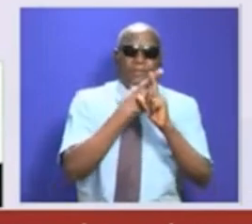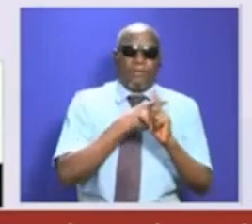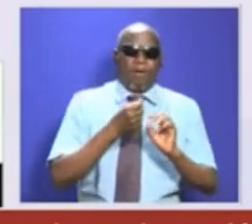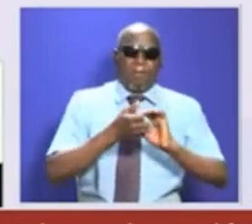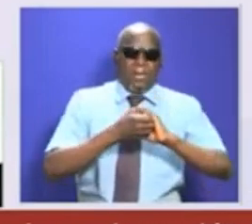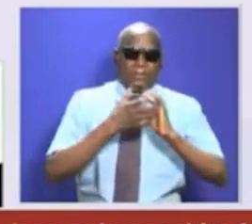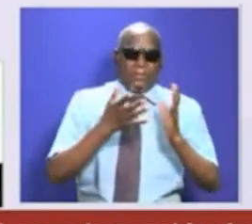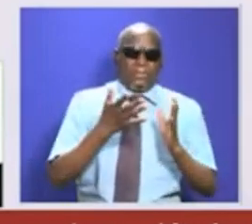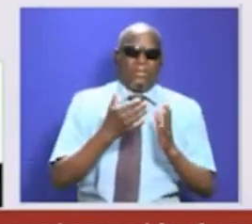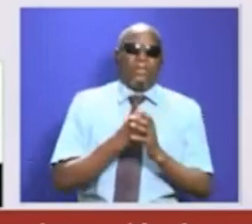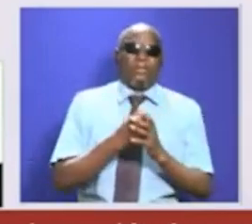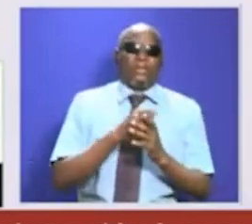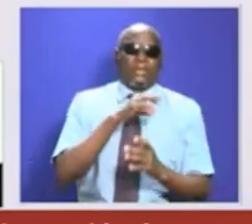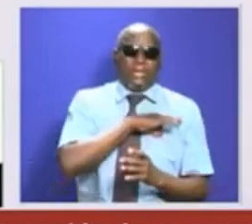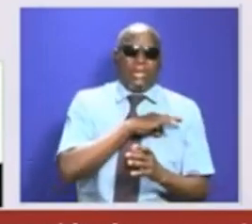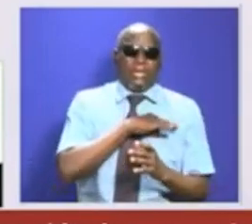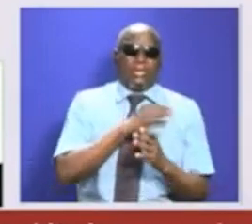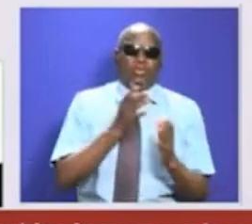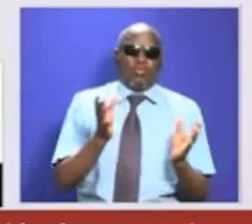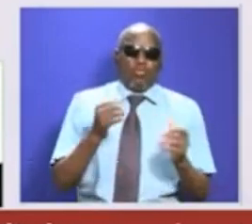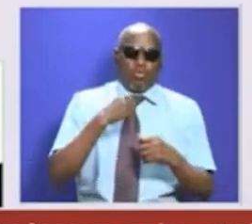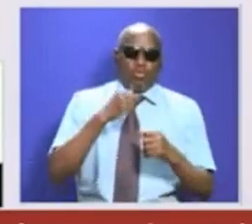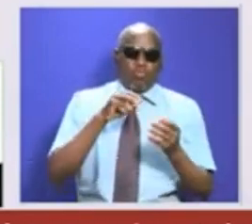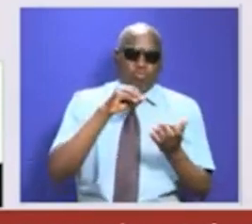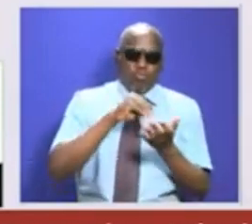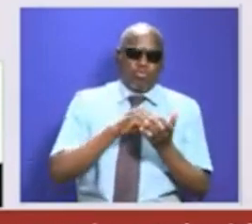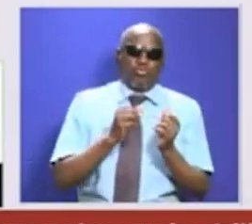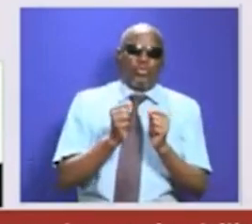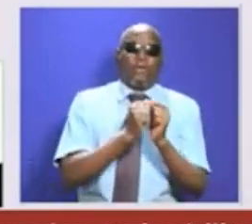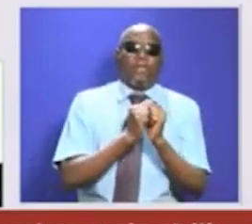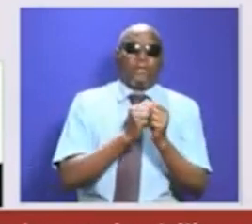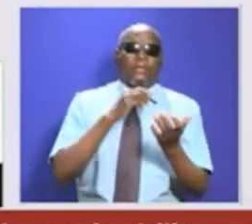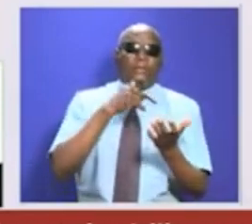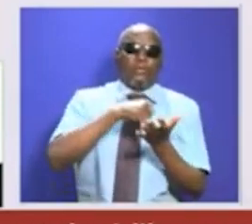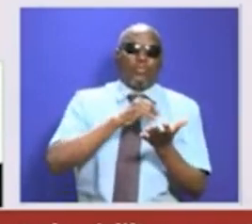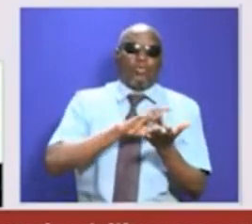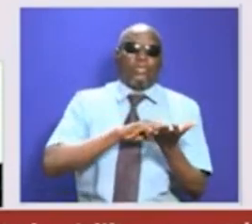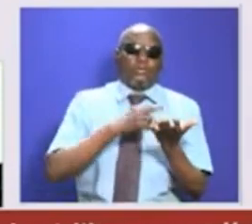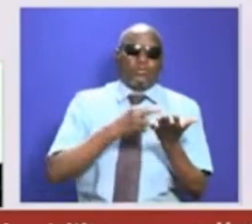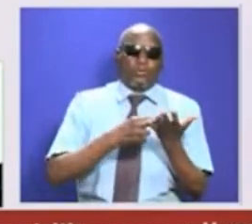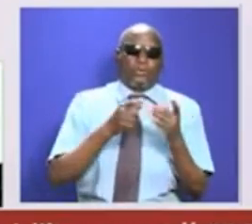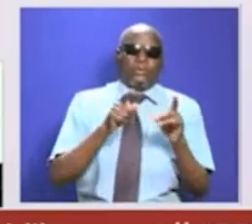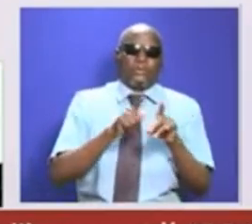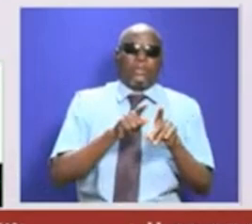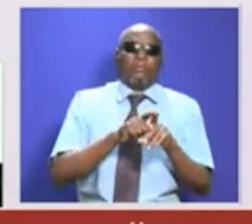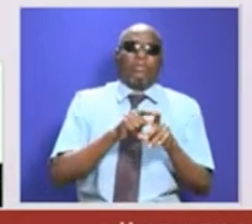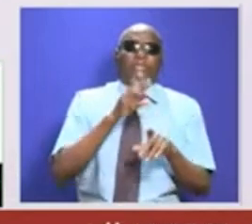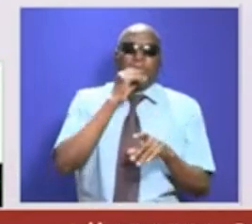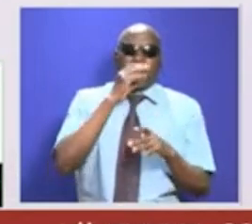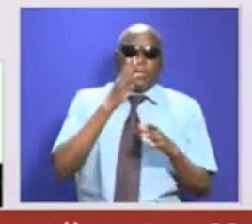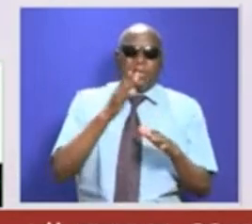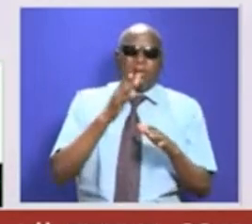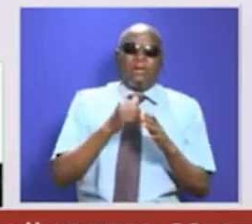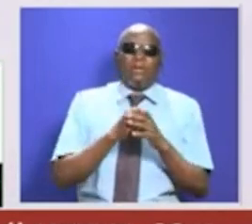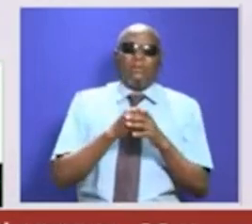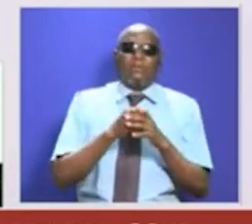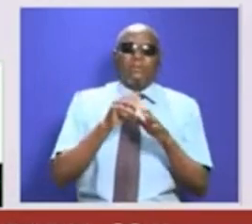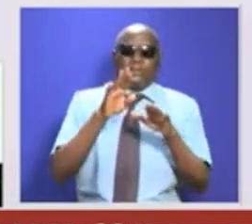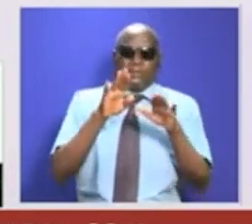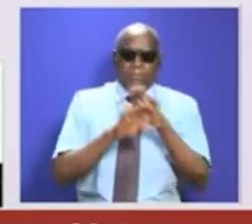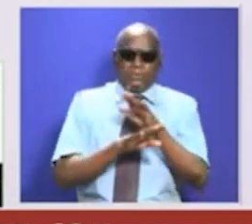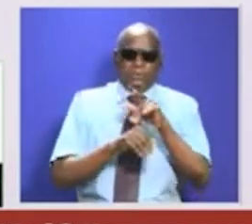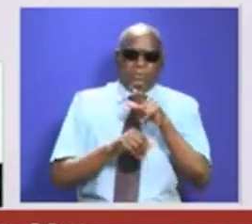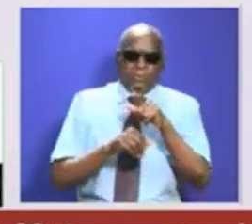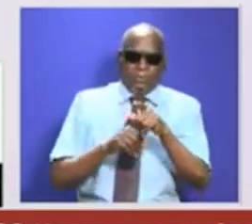our gains and resources. National Assembly Deputy Speaker Gladys Boscholey, who was also present at the event, emphasized